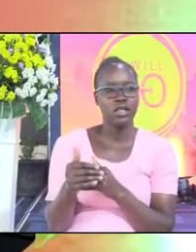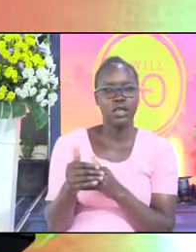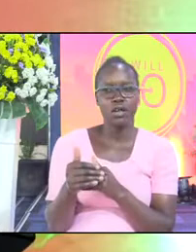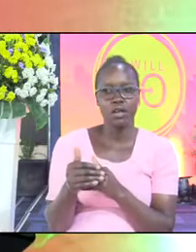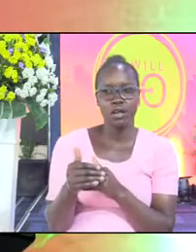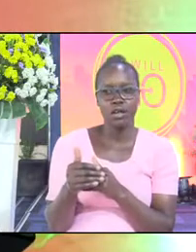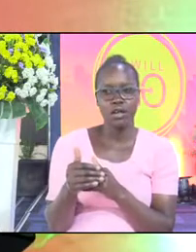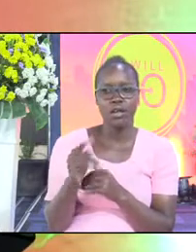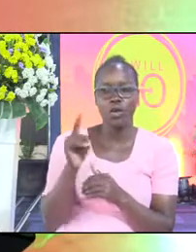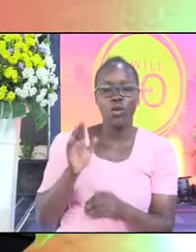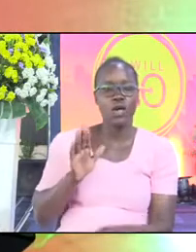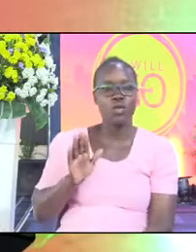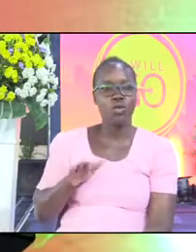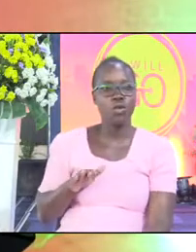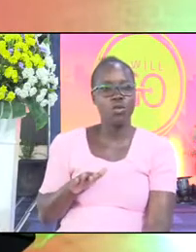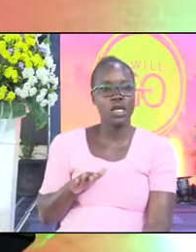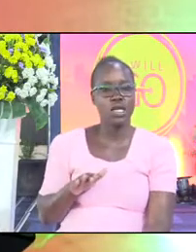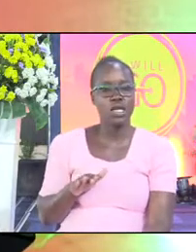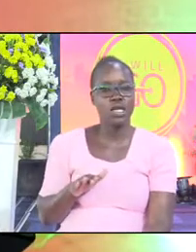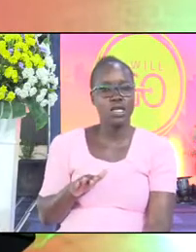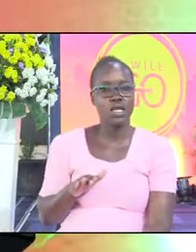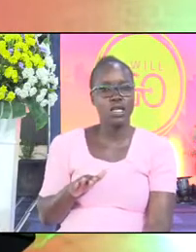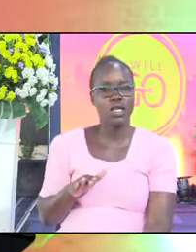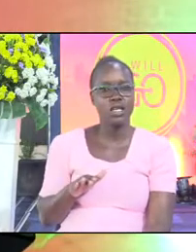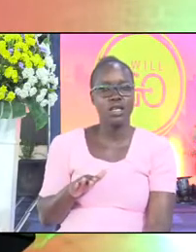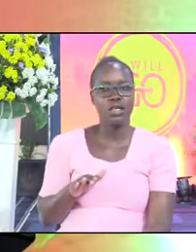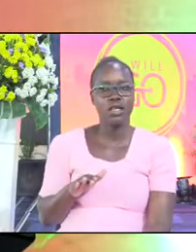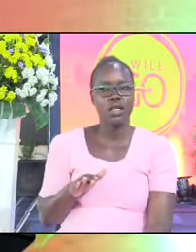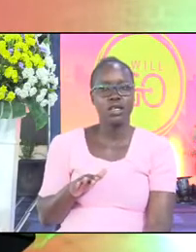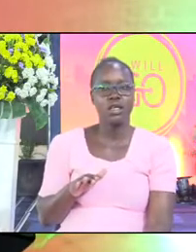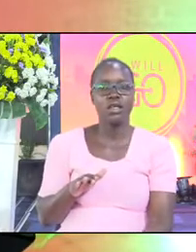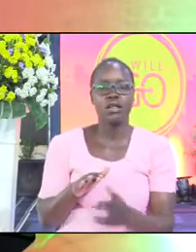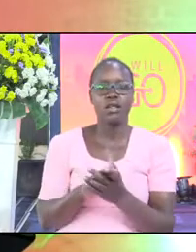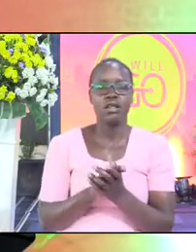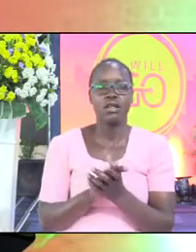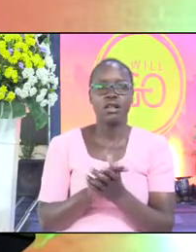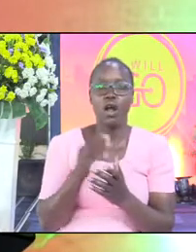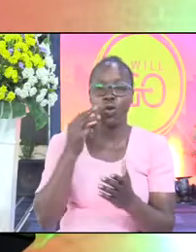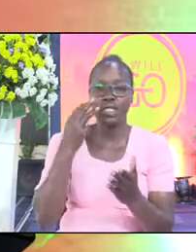One Woman's Witness.